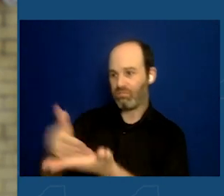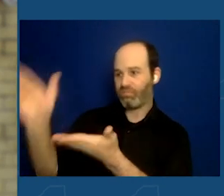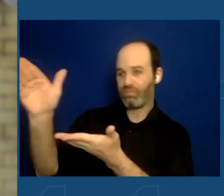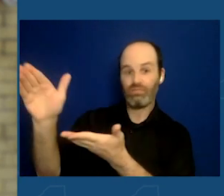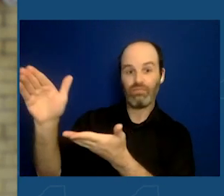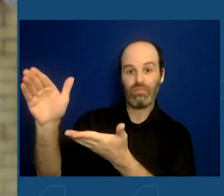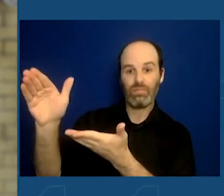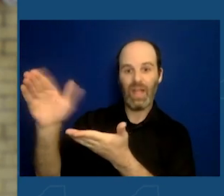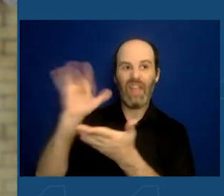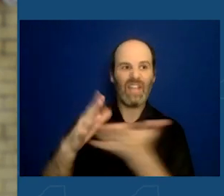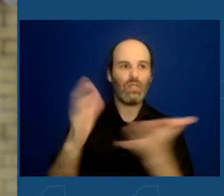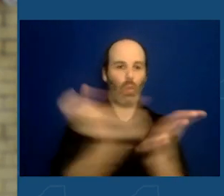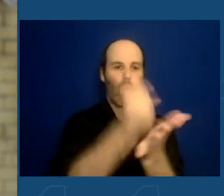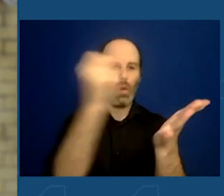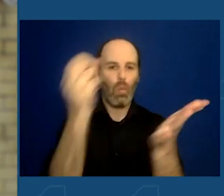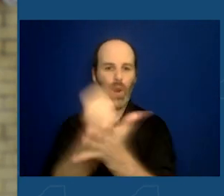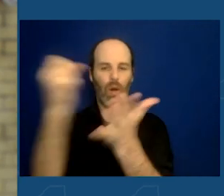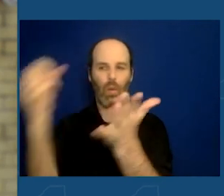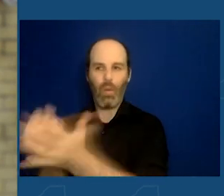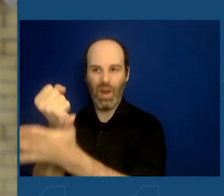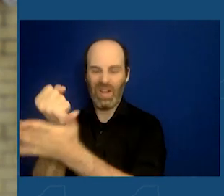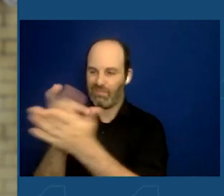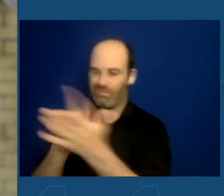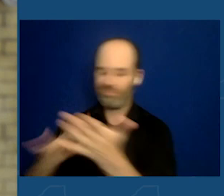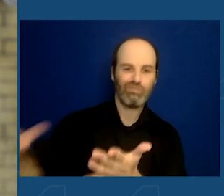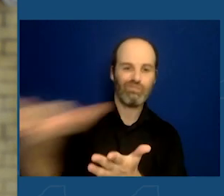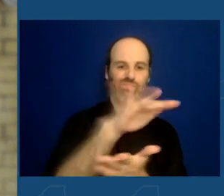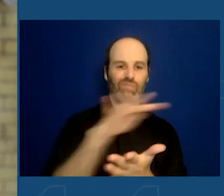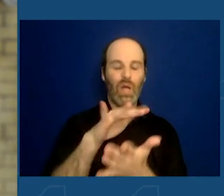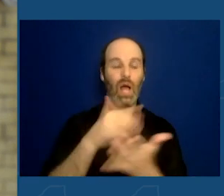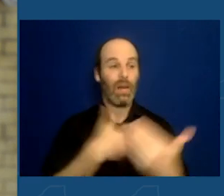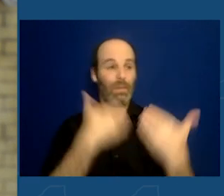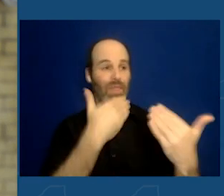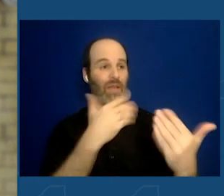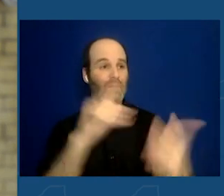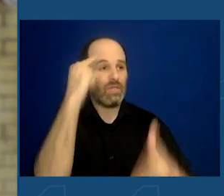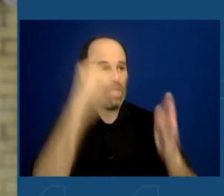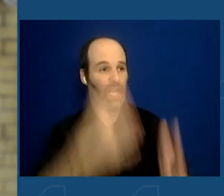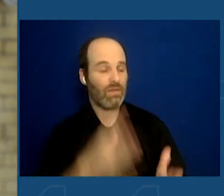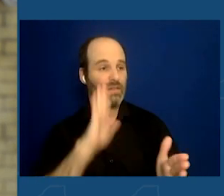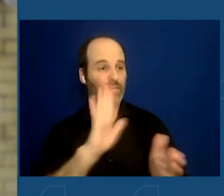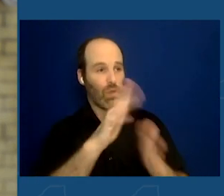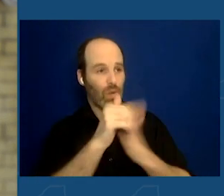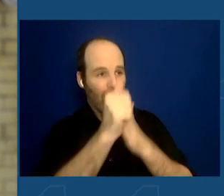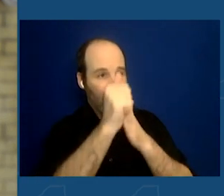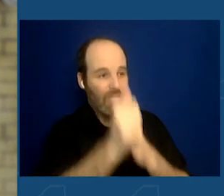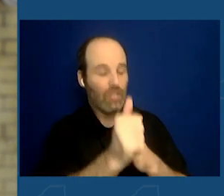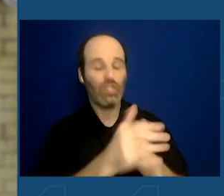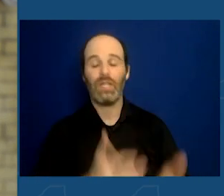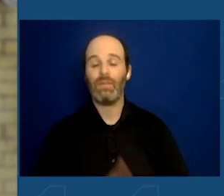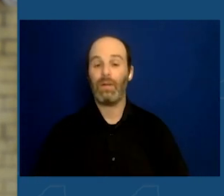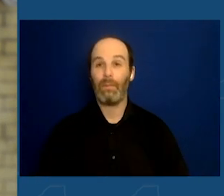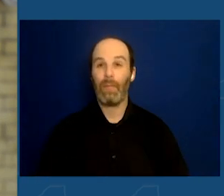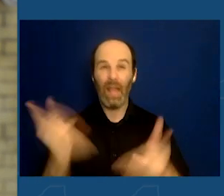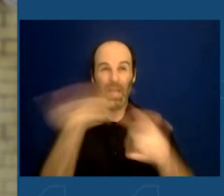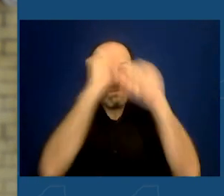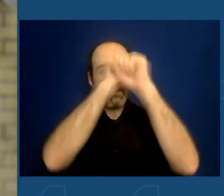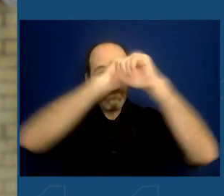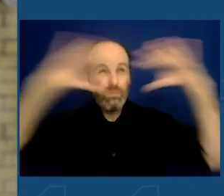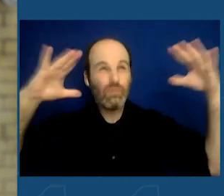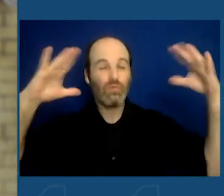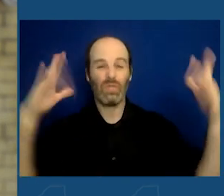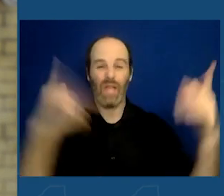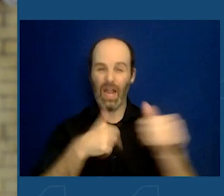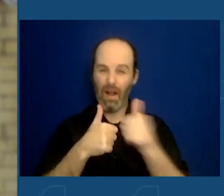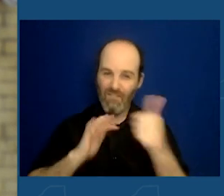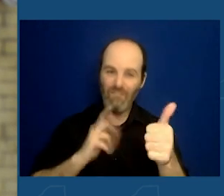win, win across the board. And I'm very thankful to the governor for her leadership on this and seeing this vision and seeing this through. There's